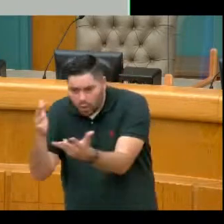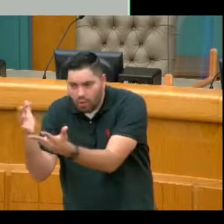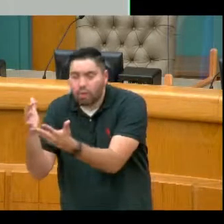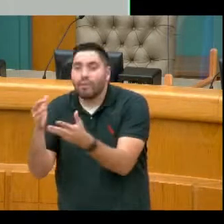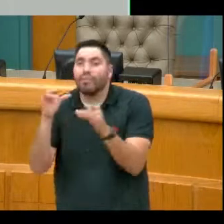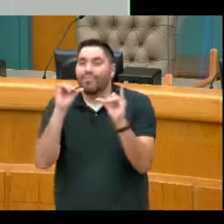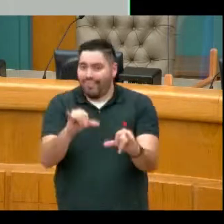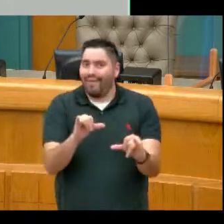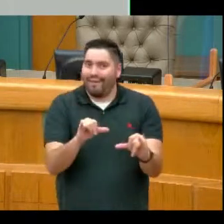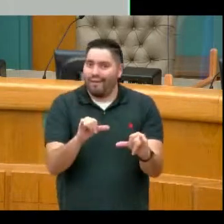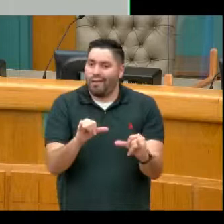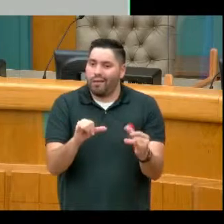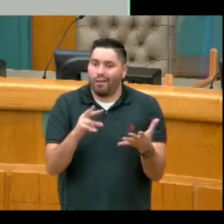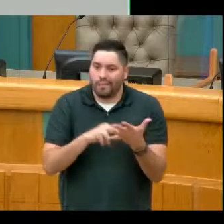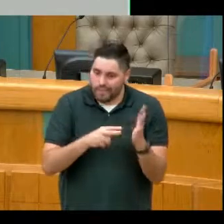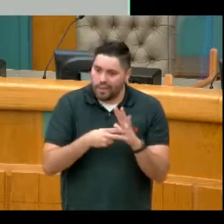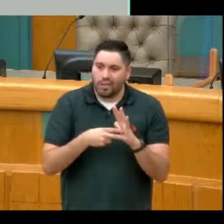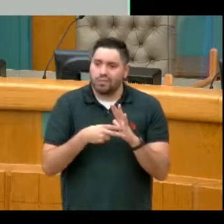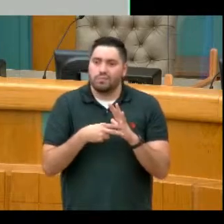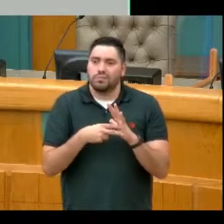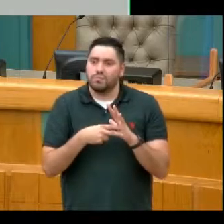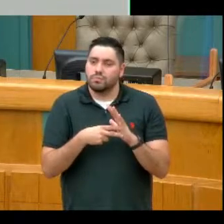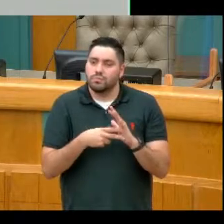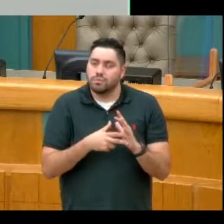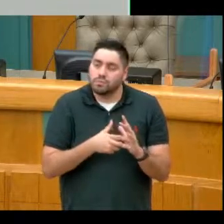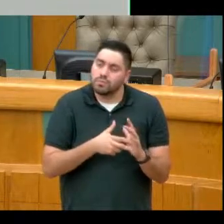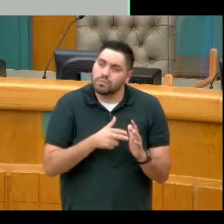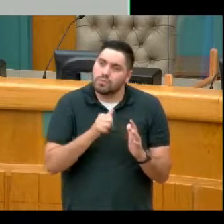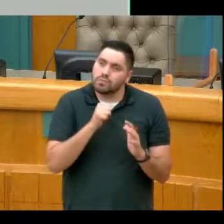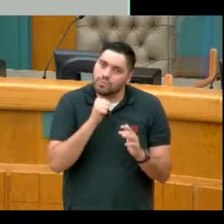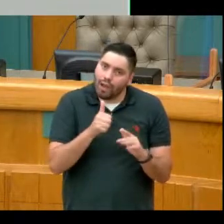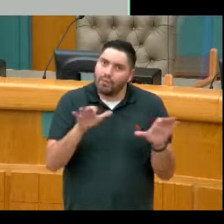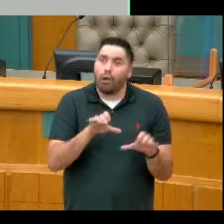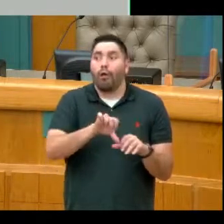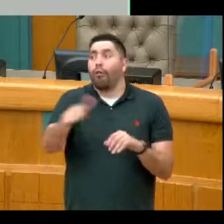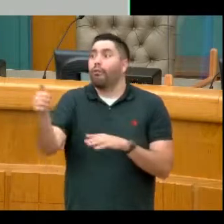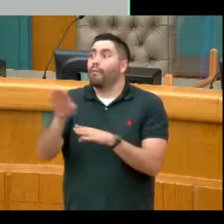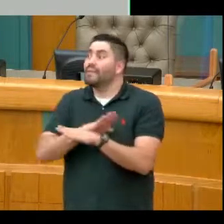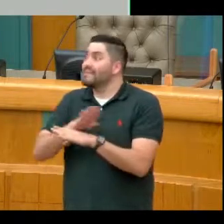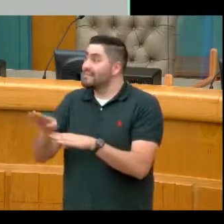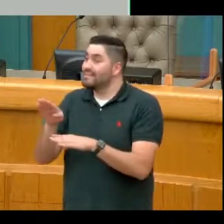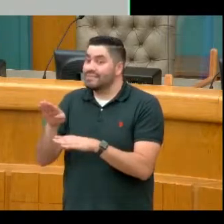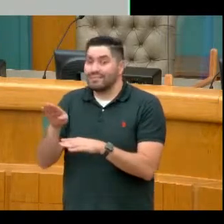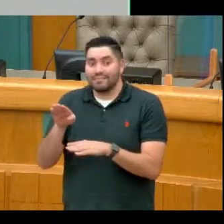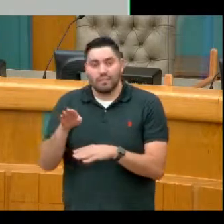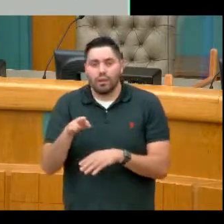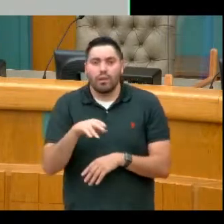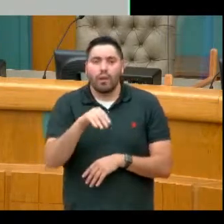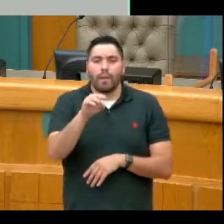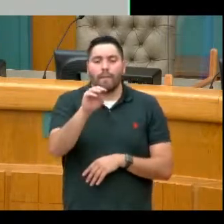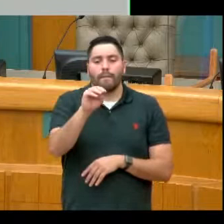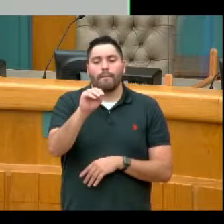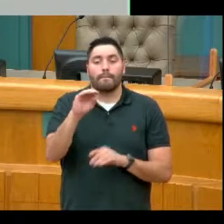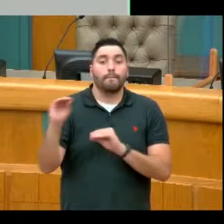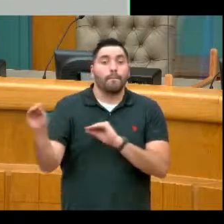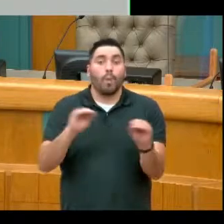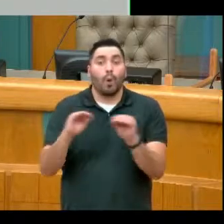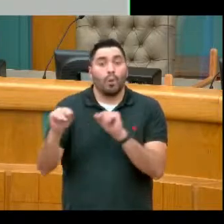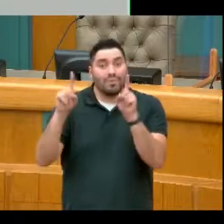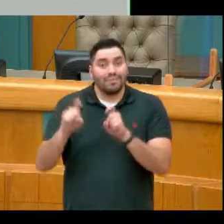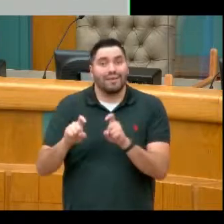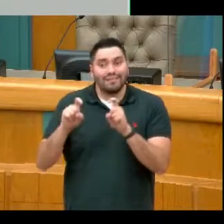to the schools. And the people that they're testing have a fairly good probability of having